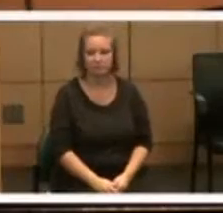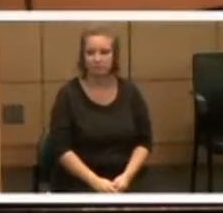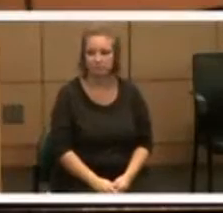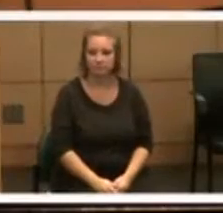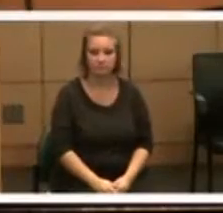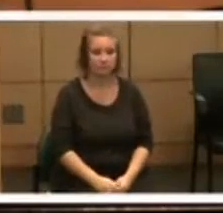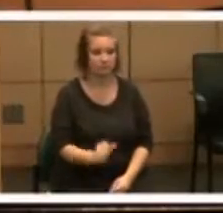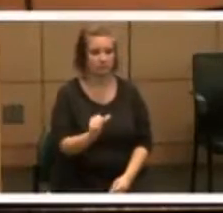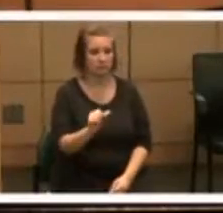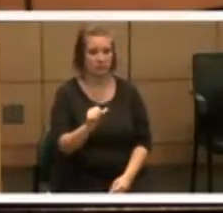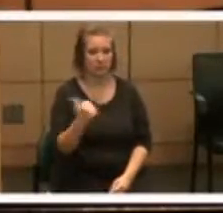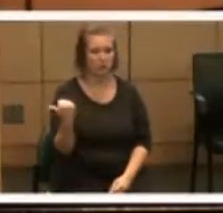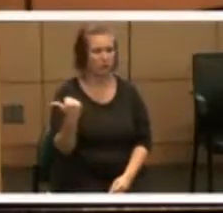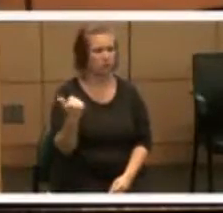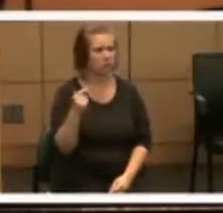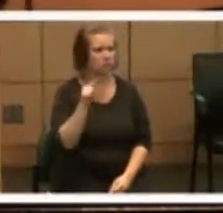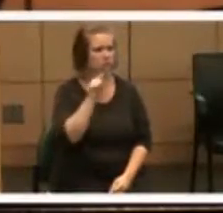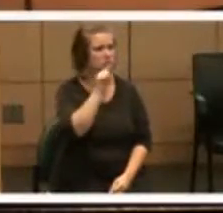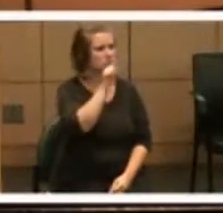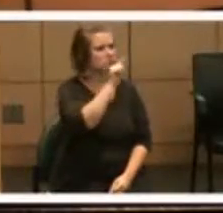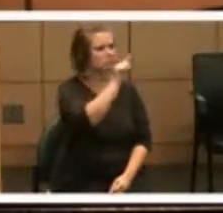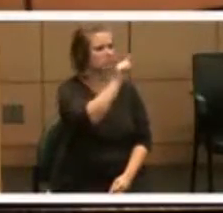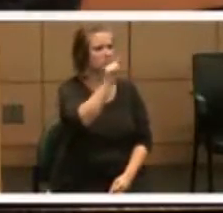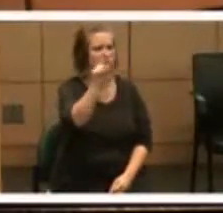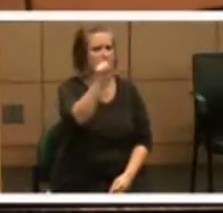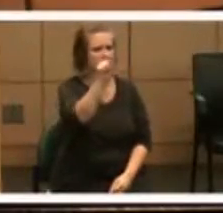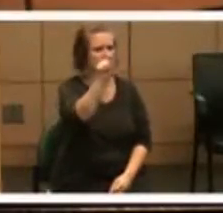There's another question back there? No?